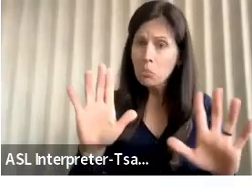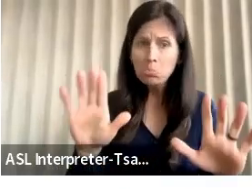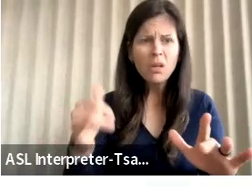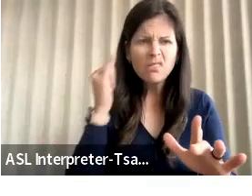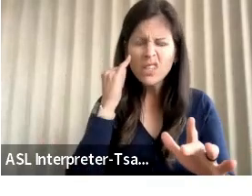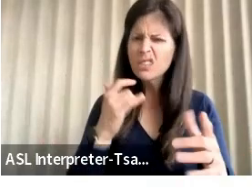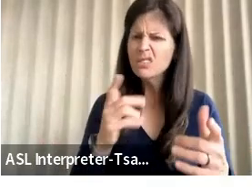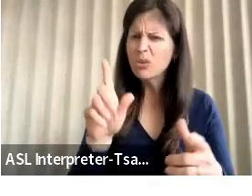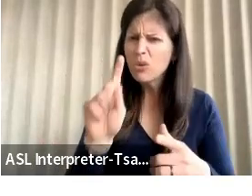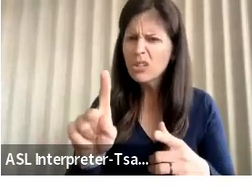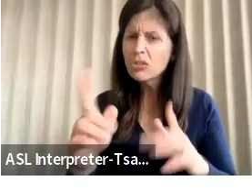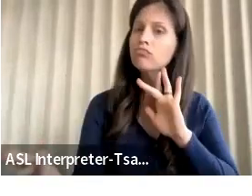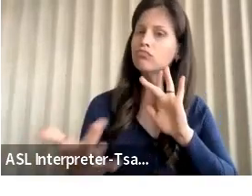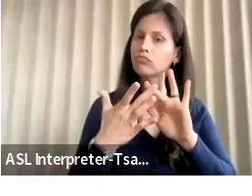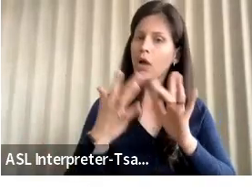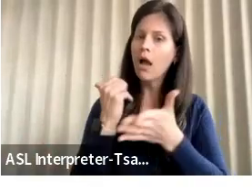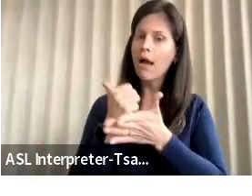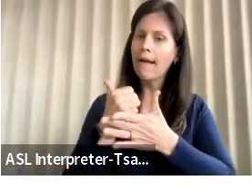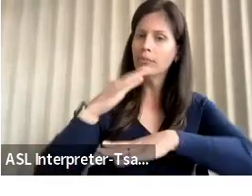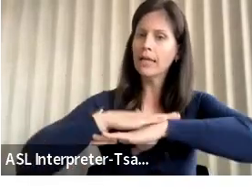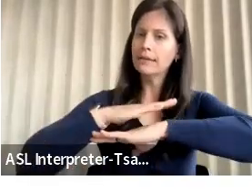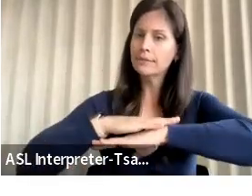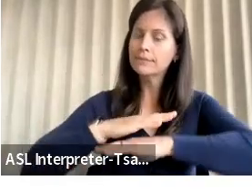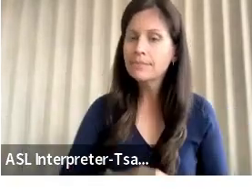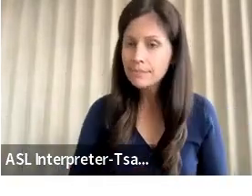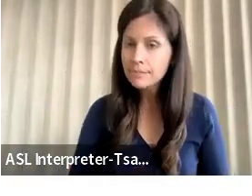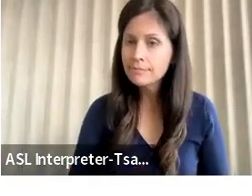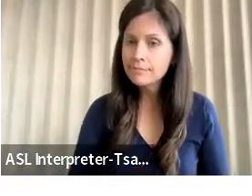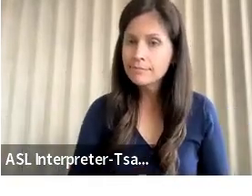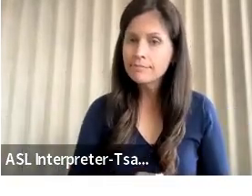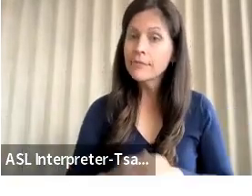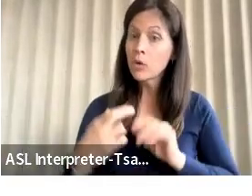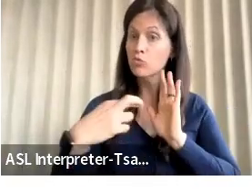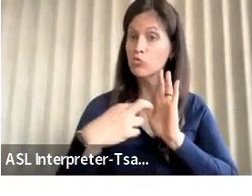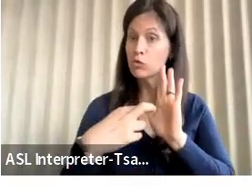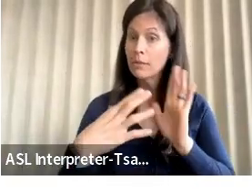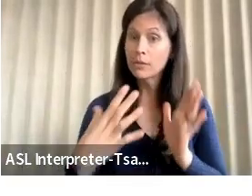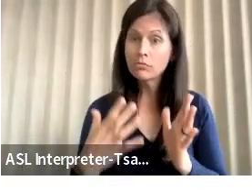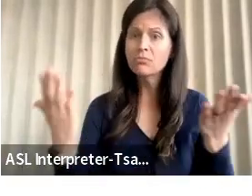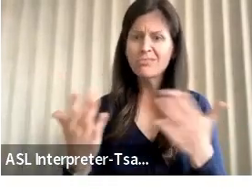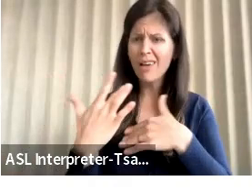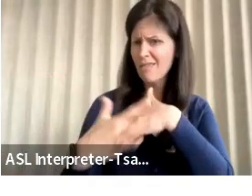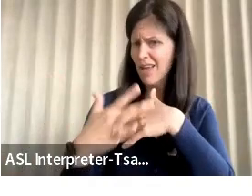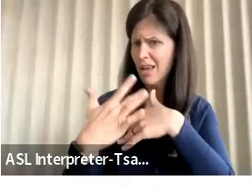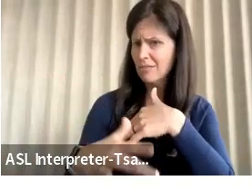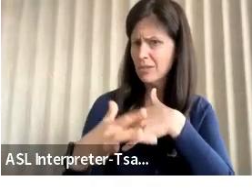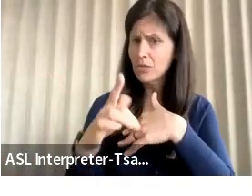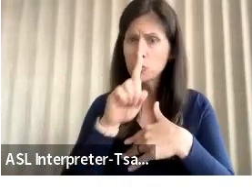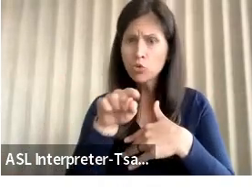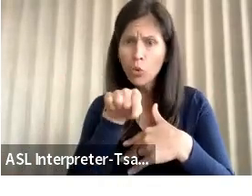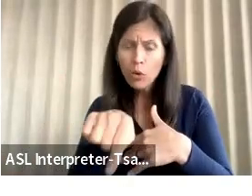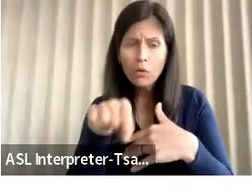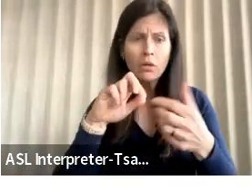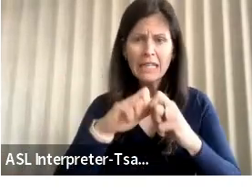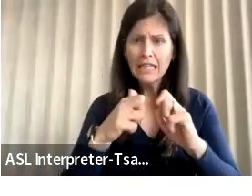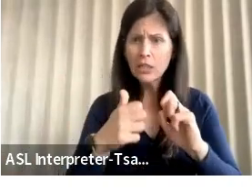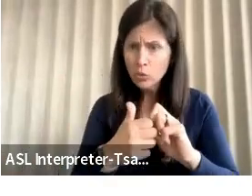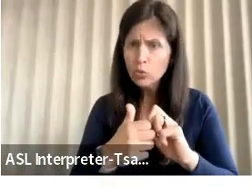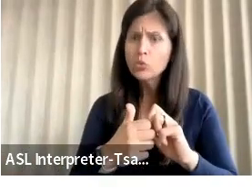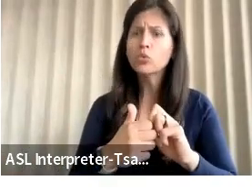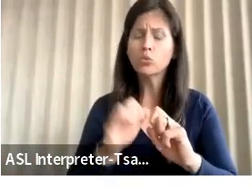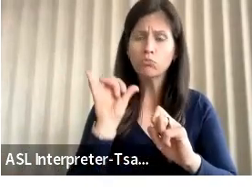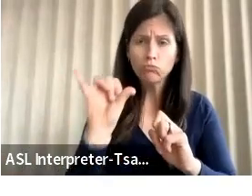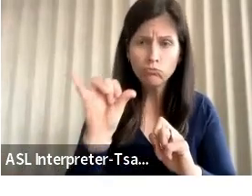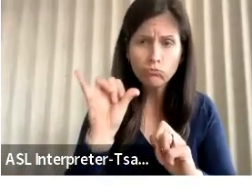you have any questions. Help desk representatives are available to ensure your issues are heard